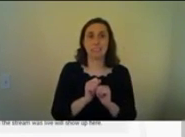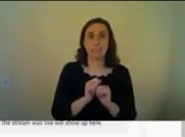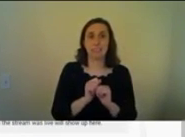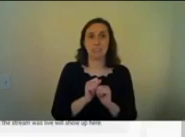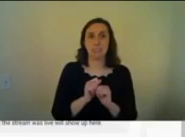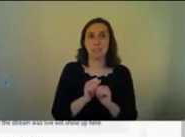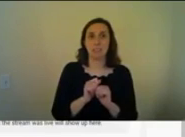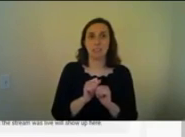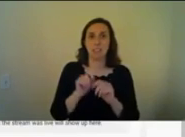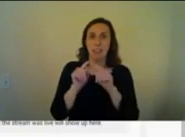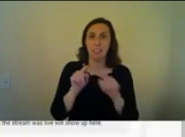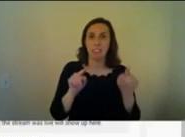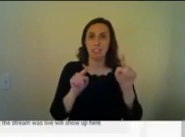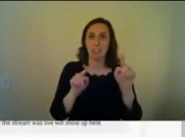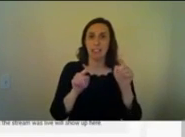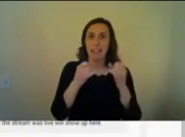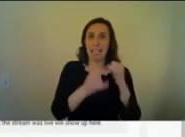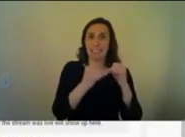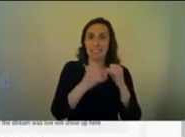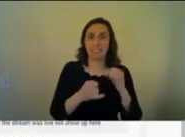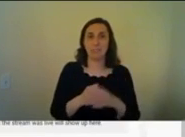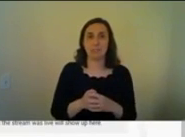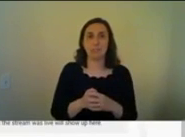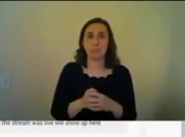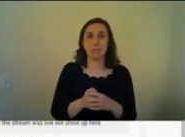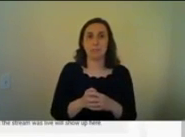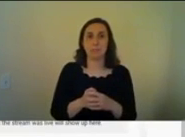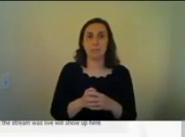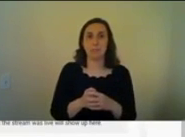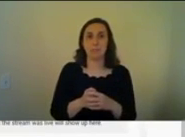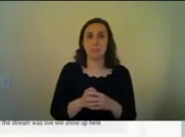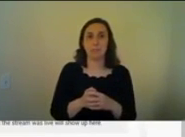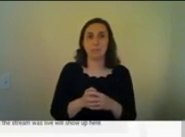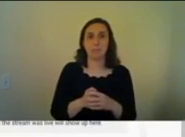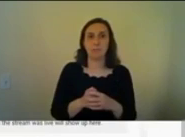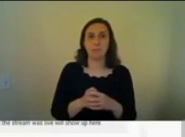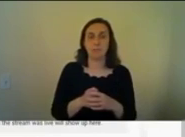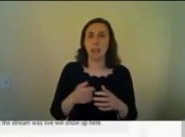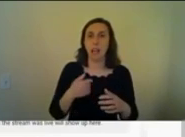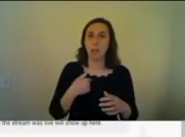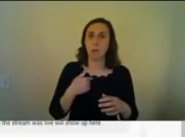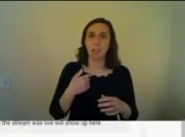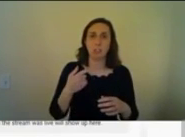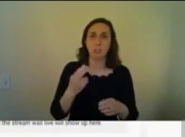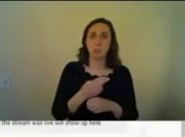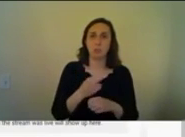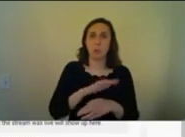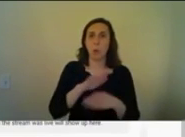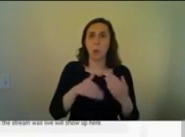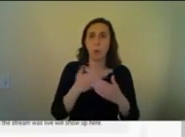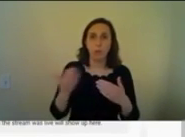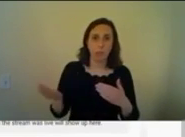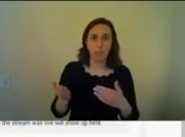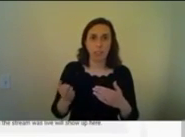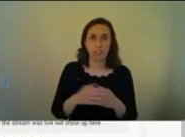and this towards the last term. And this, I'm going to take the whole thing. I'm going to distribute